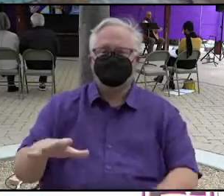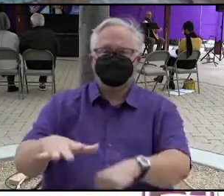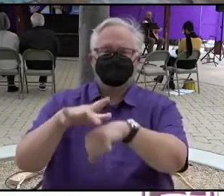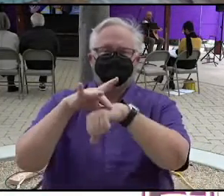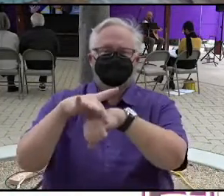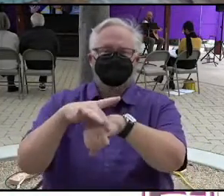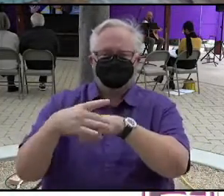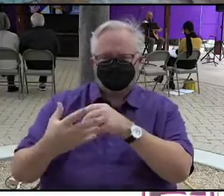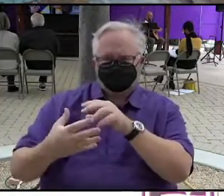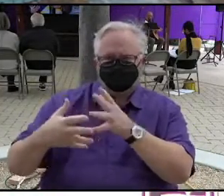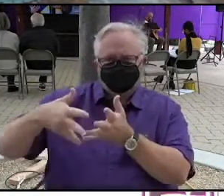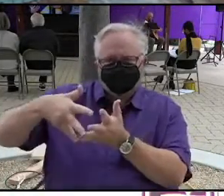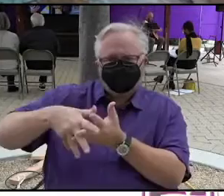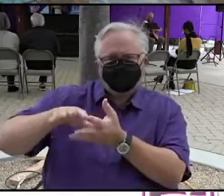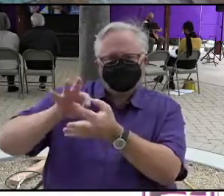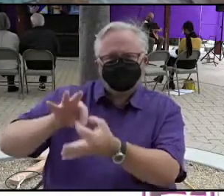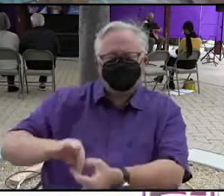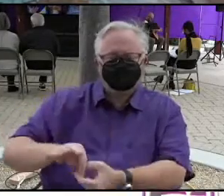earth."